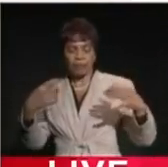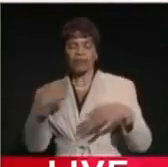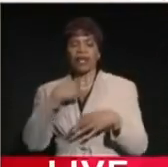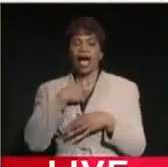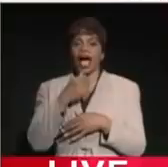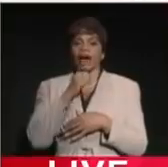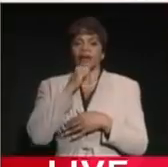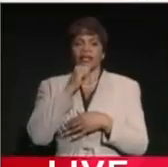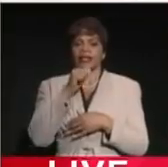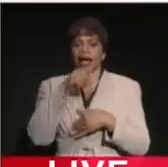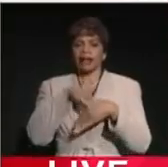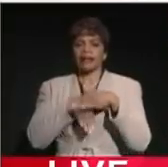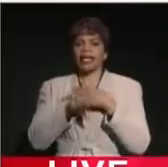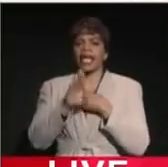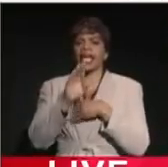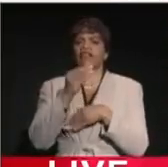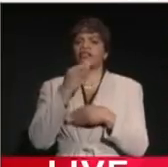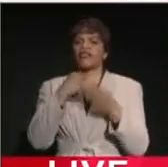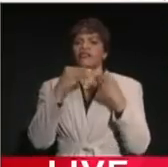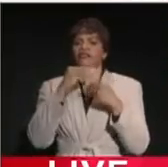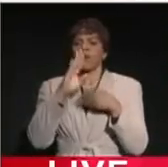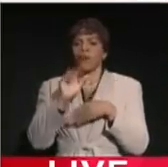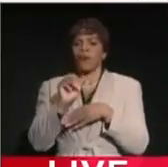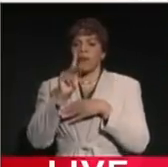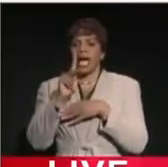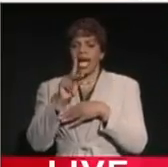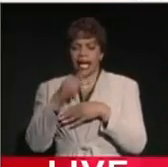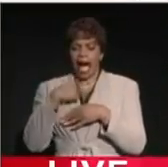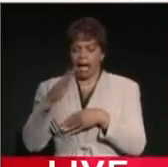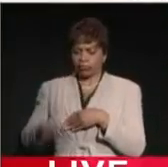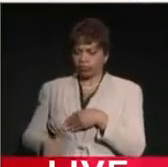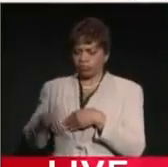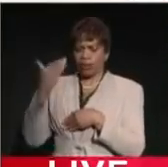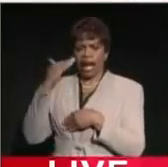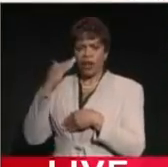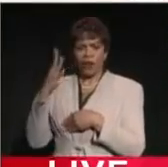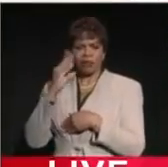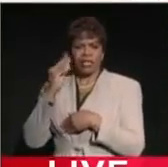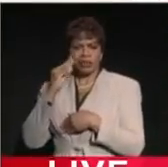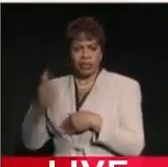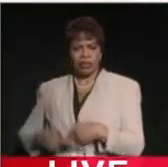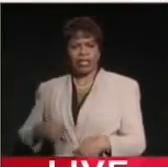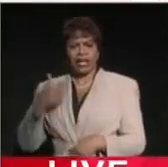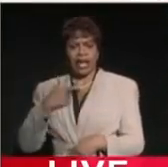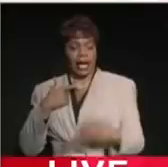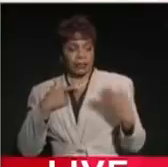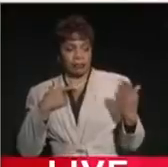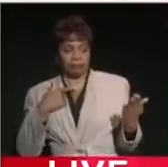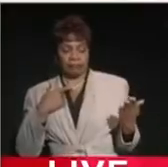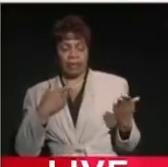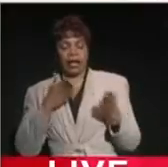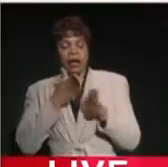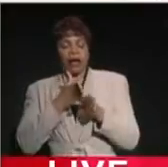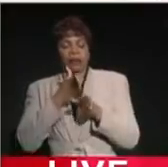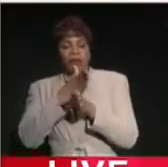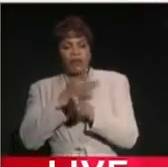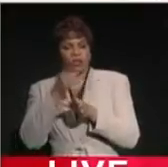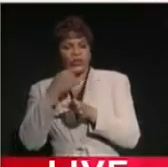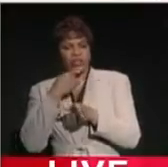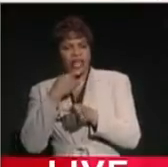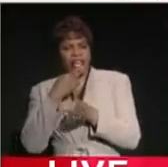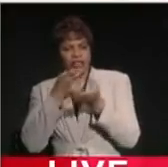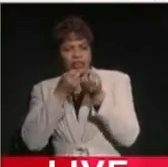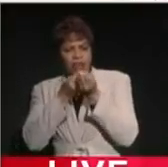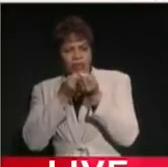I wasn't in that food bank last night, but that's how I grew up. I know that all too well. I have a follow-up question, but before I do, you said you were no fan of